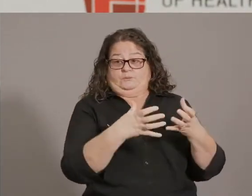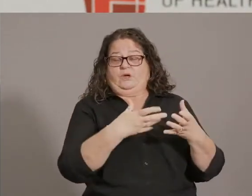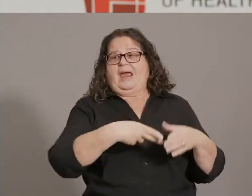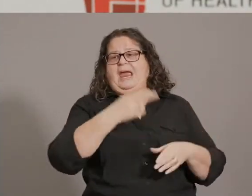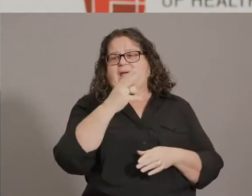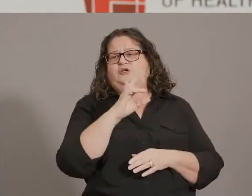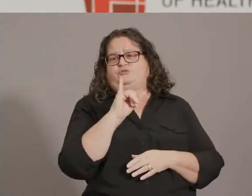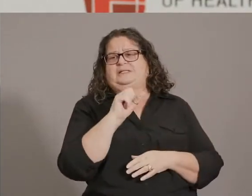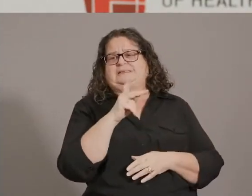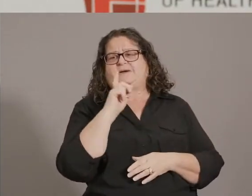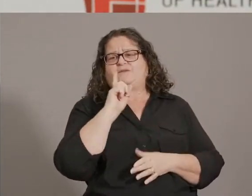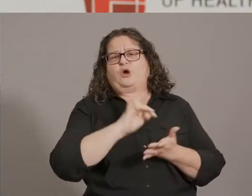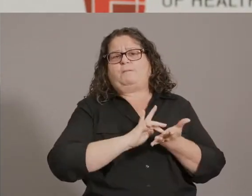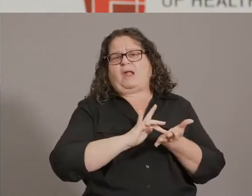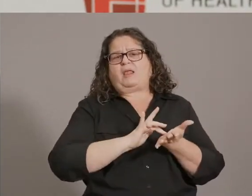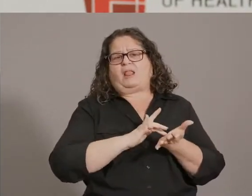vaccinated.